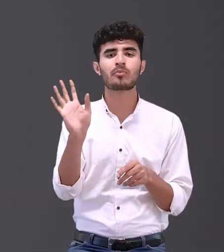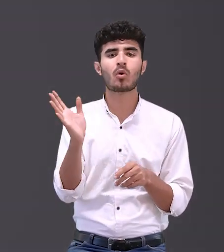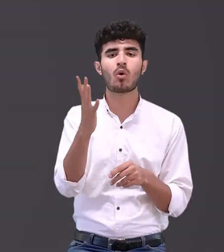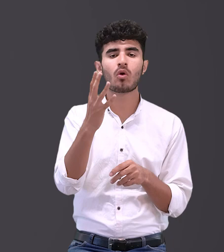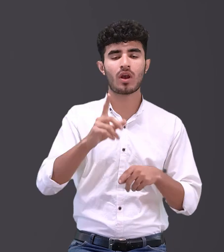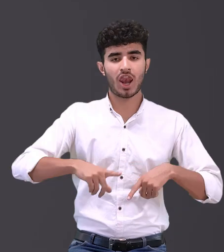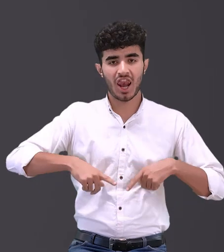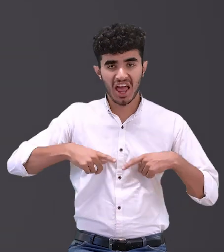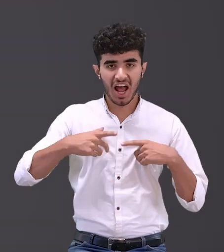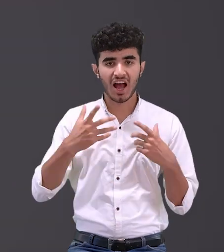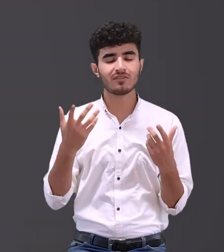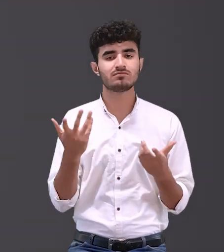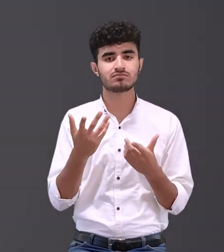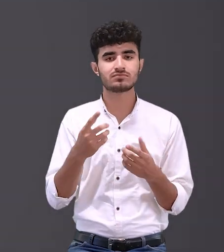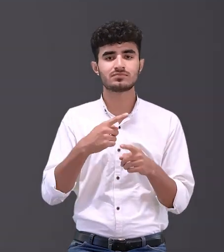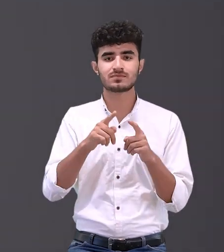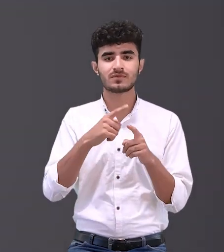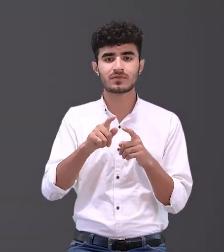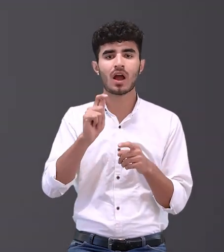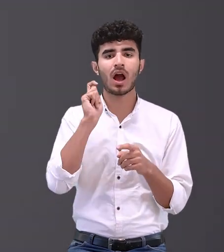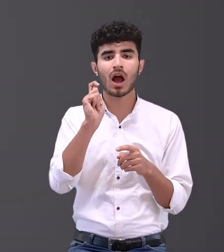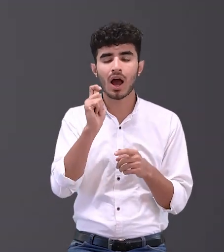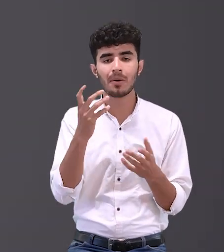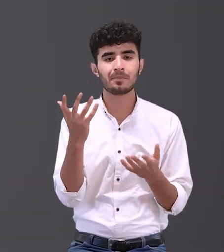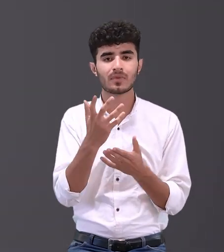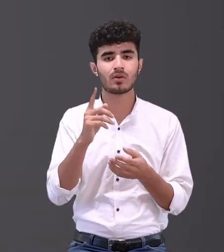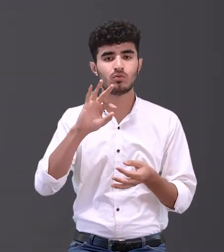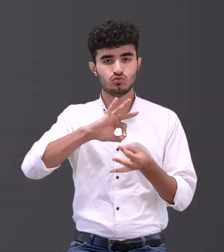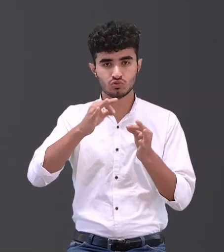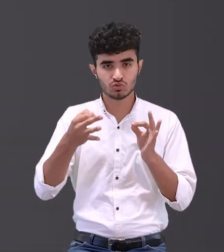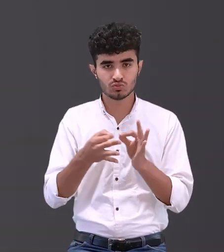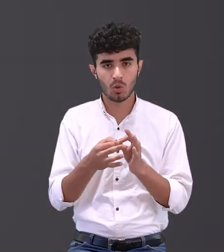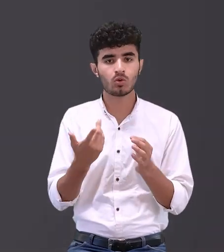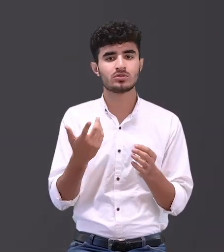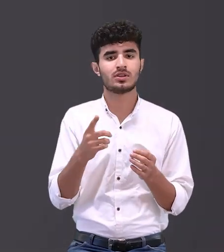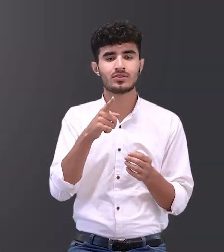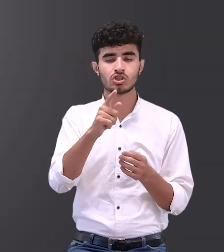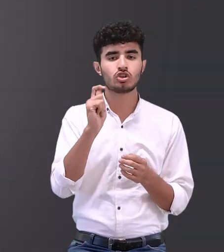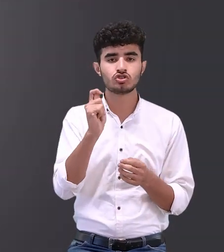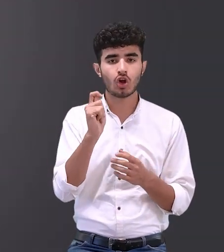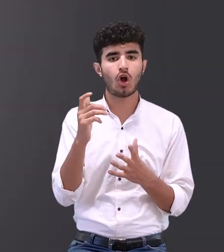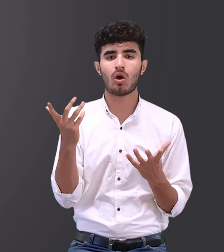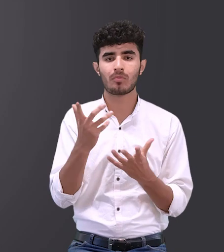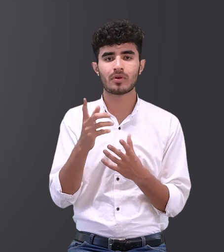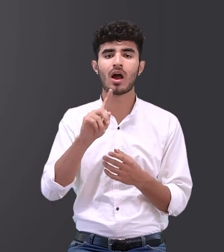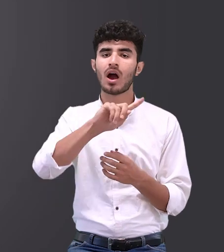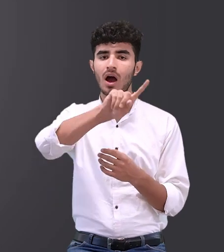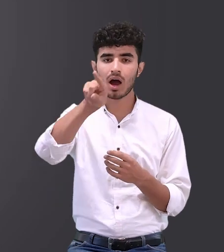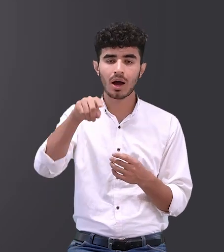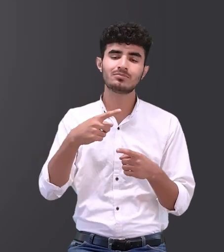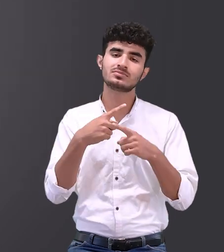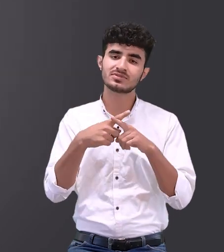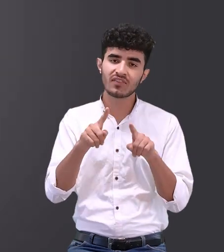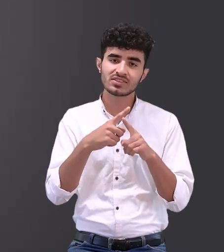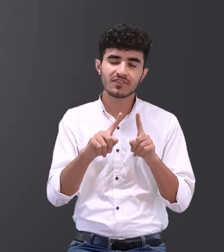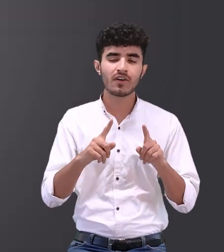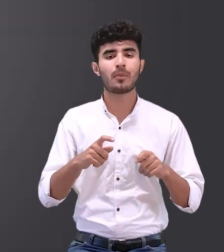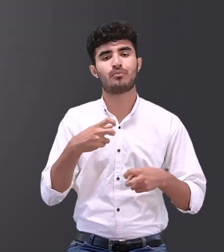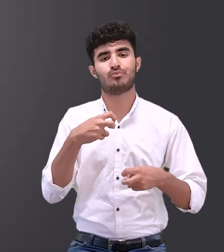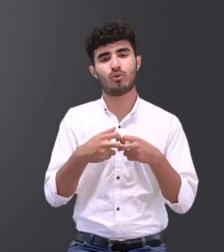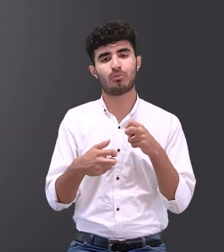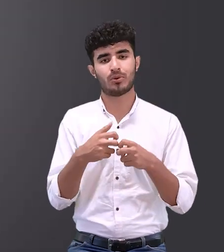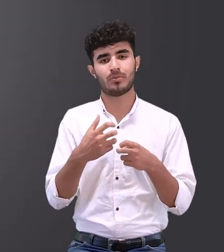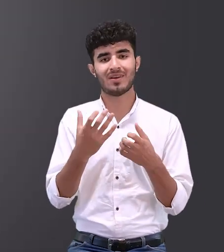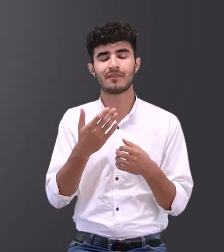or the sport that they play, or the kind of workout that they do, the kind of job that they do, they have